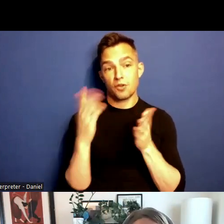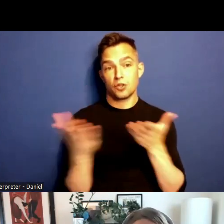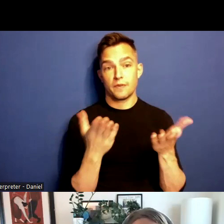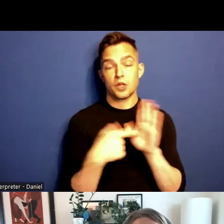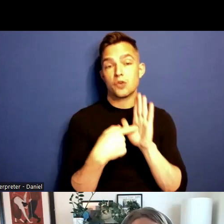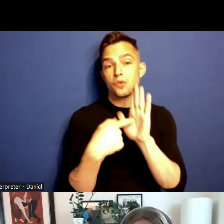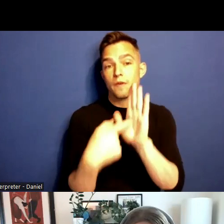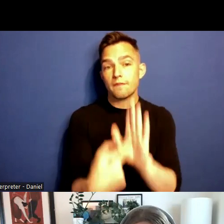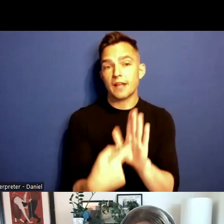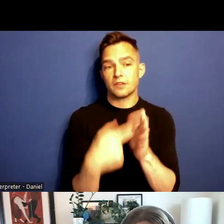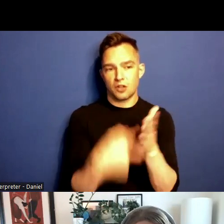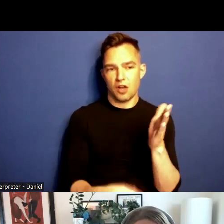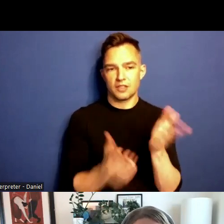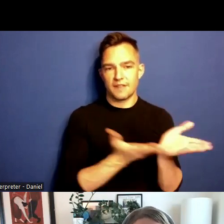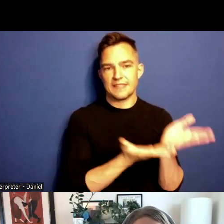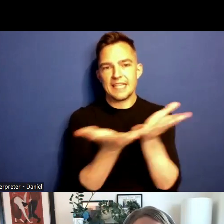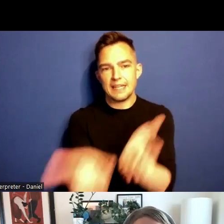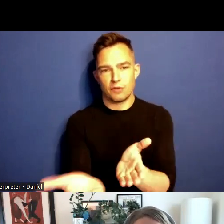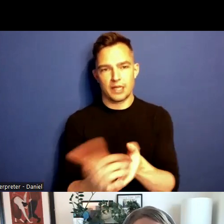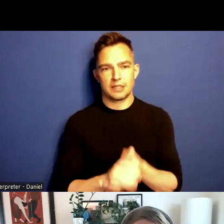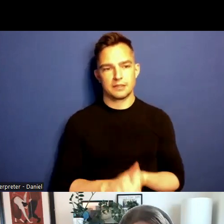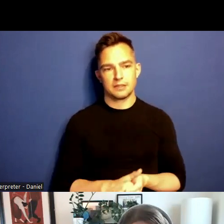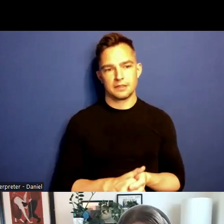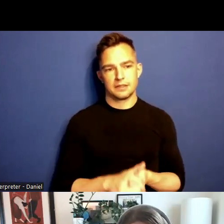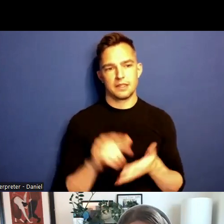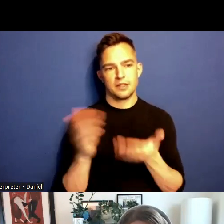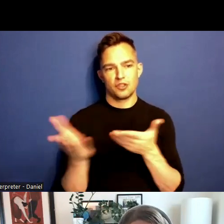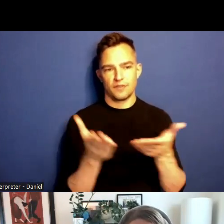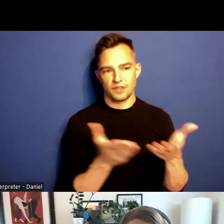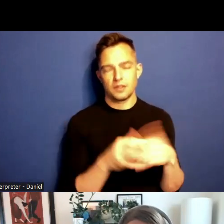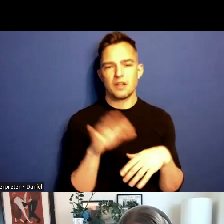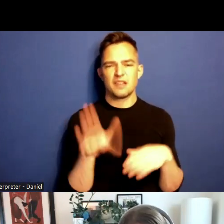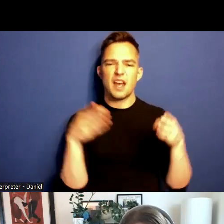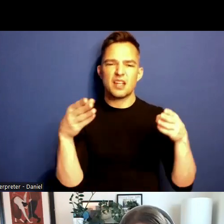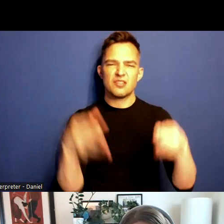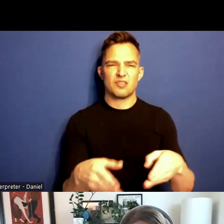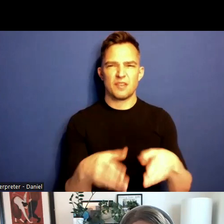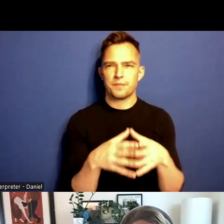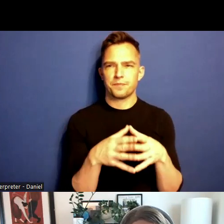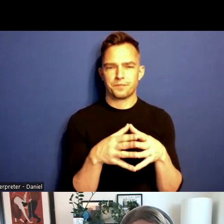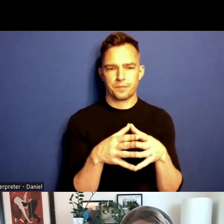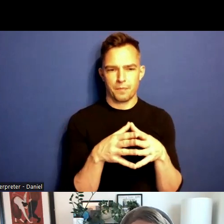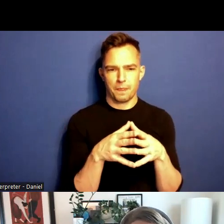the cost of delivering them. And so that addresses a decades-long